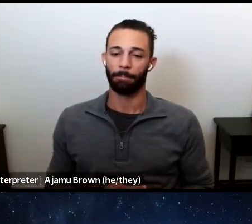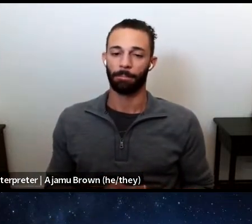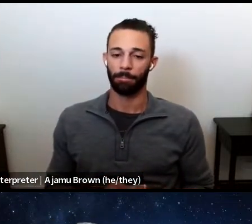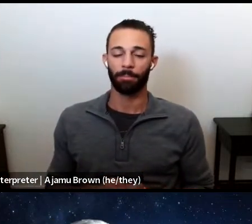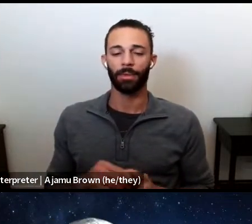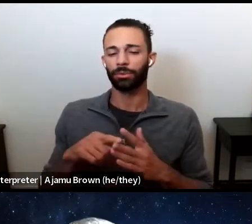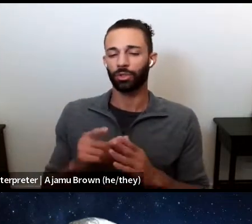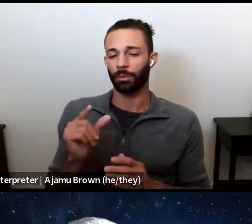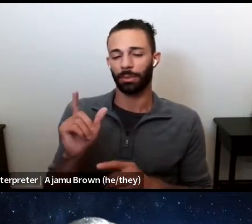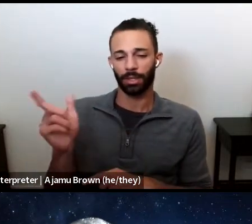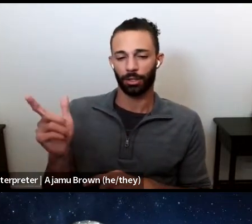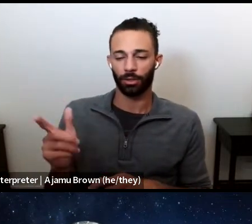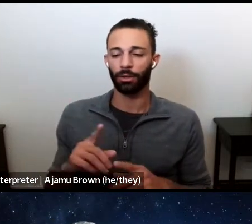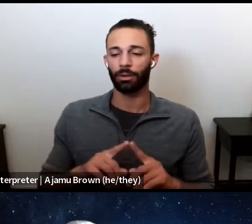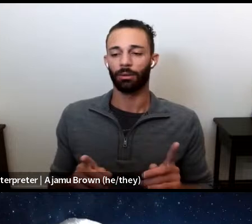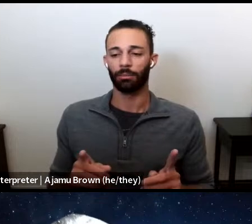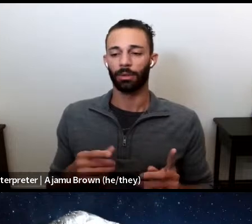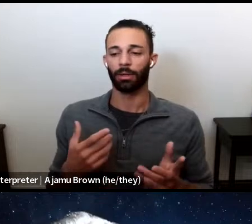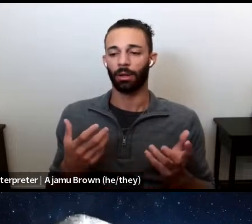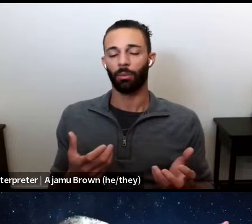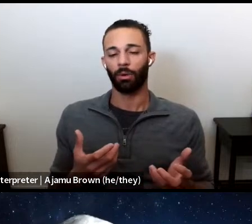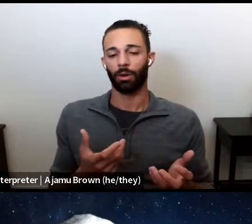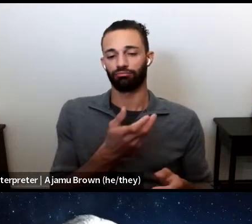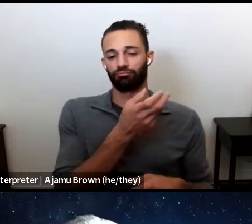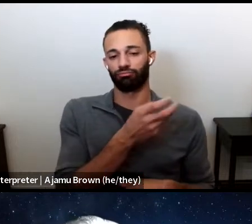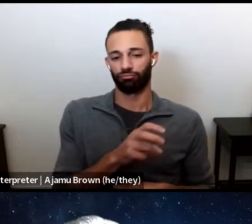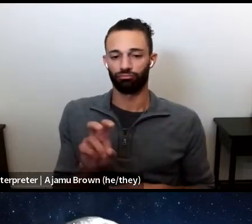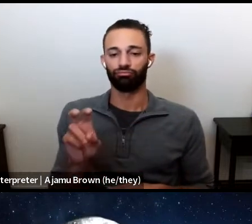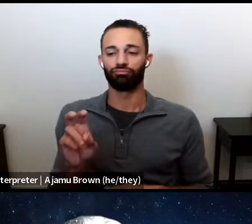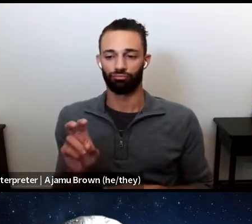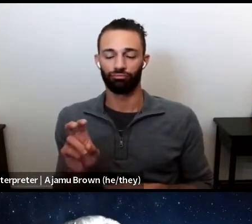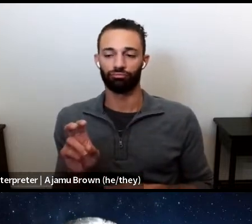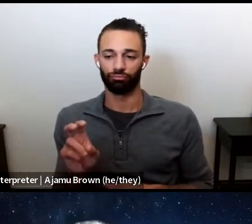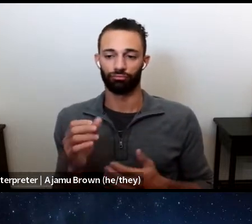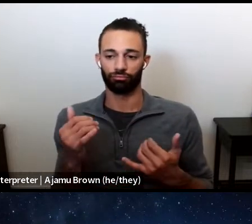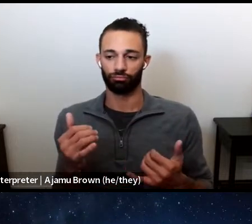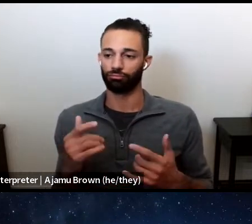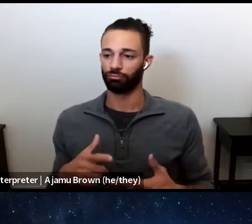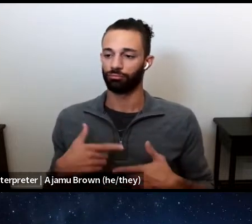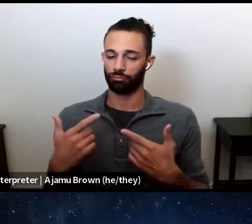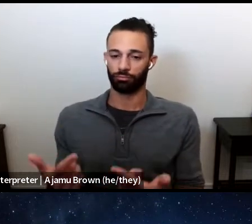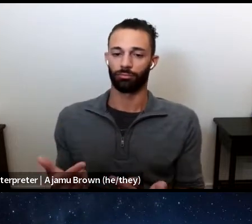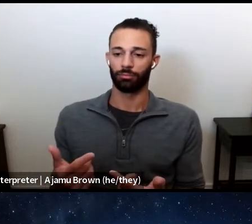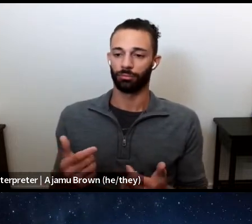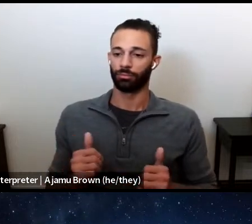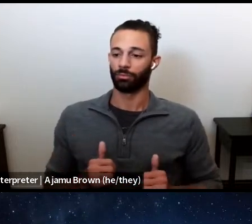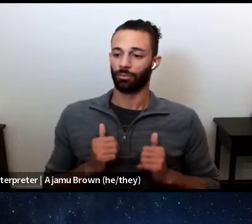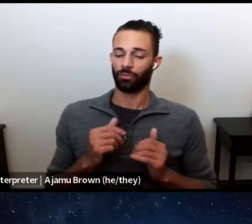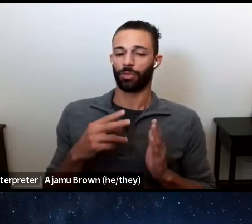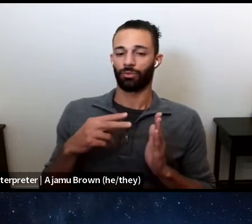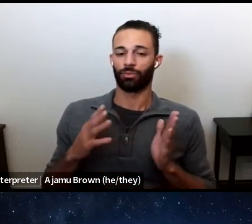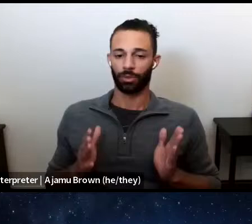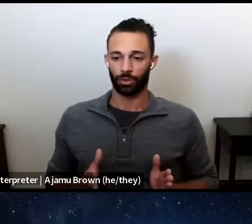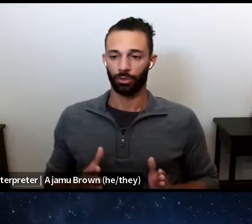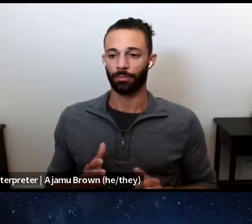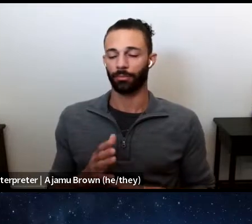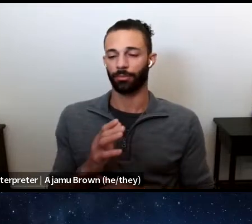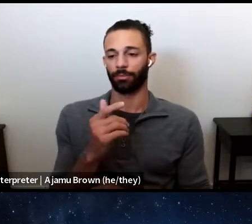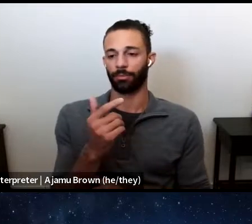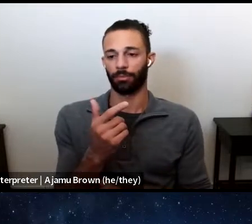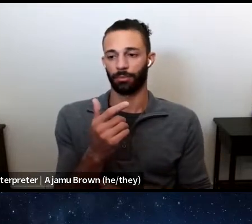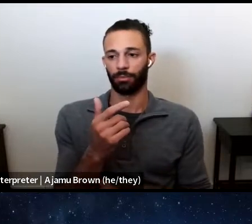later, but I did want to kind of transition here and hand it off to our resident reader, Given